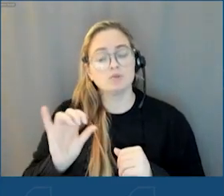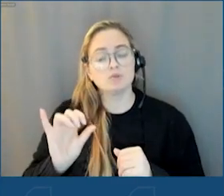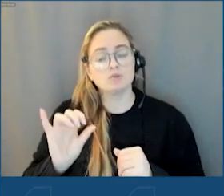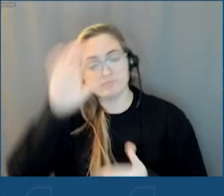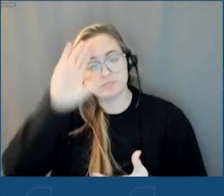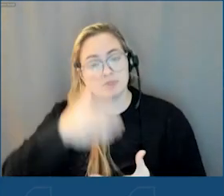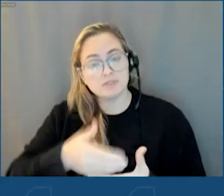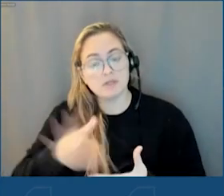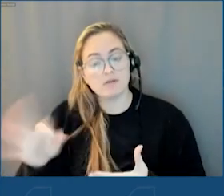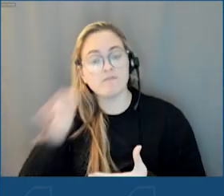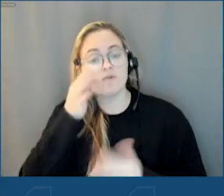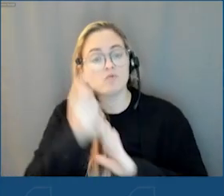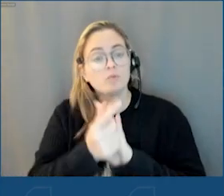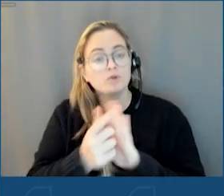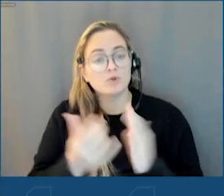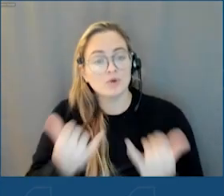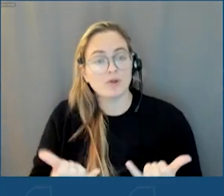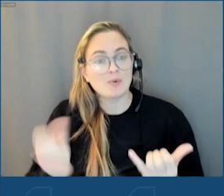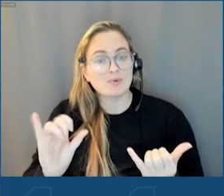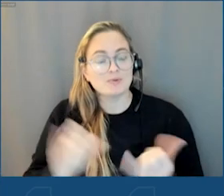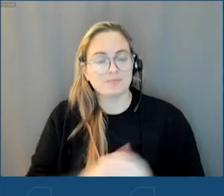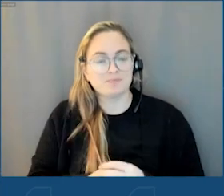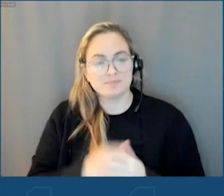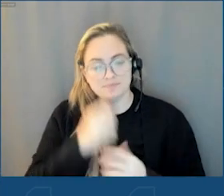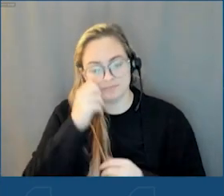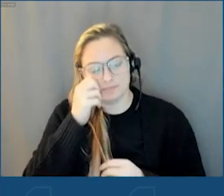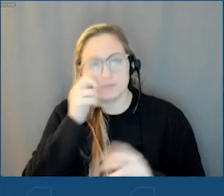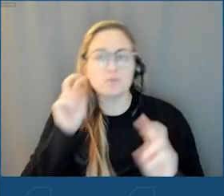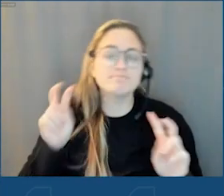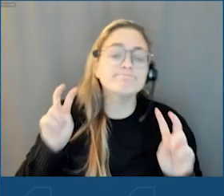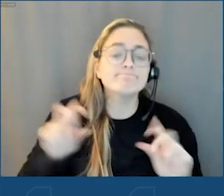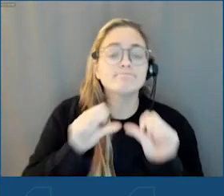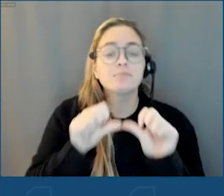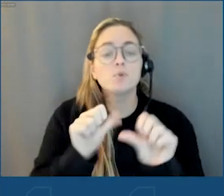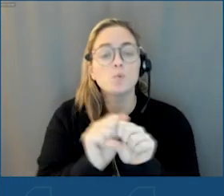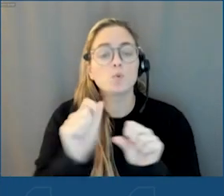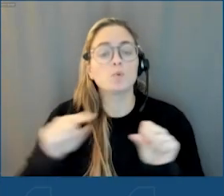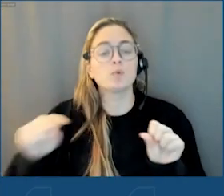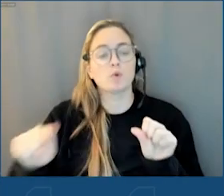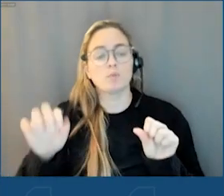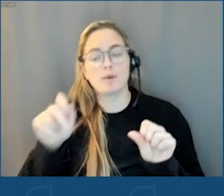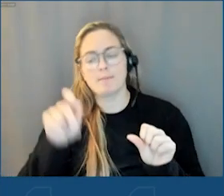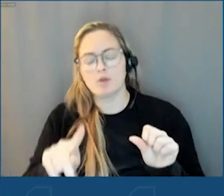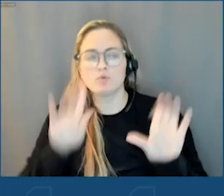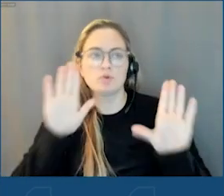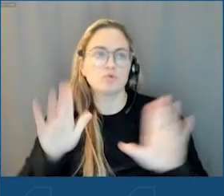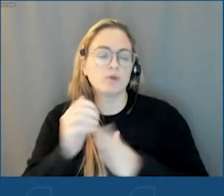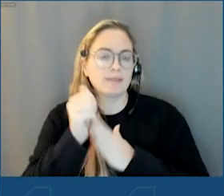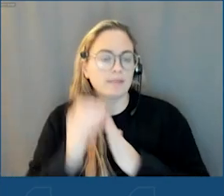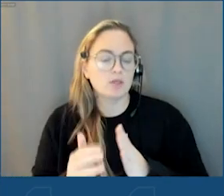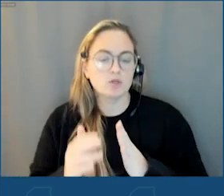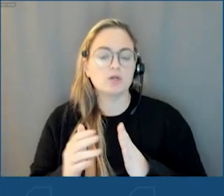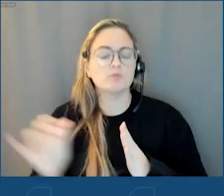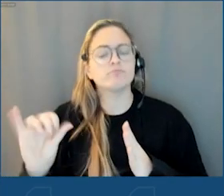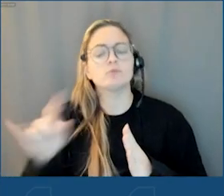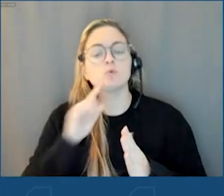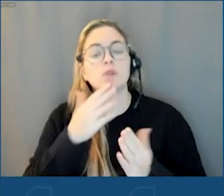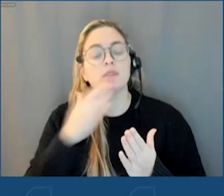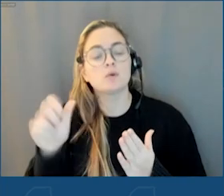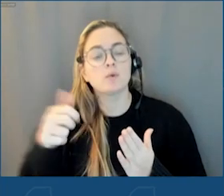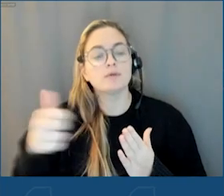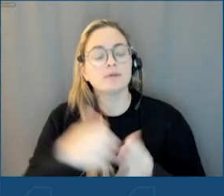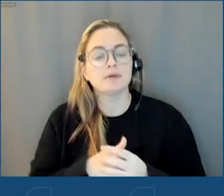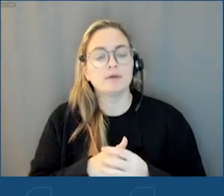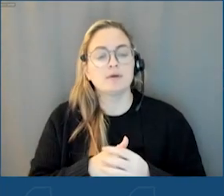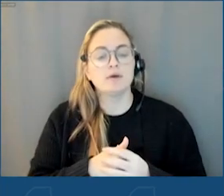a federal prosecutor as well. So we look forward to continuing to work with you. But Patrick's been a great leader, and I also want to thank